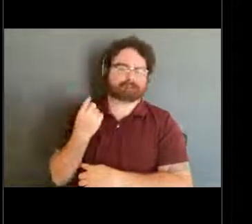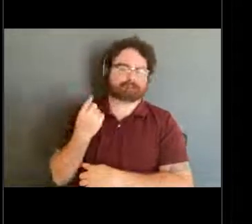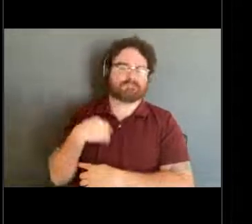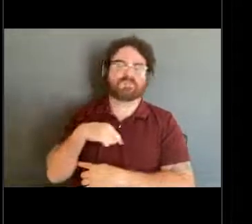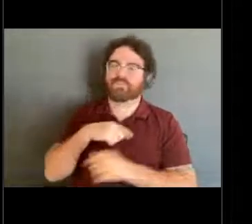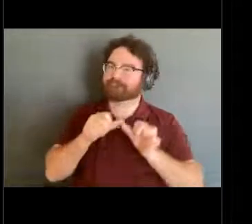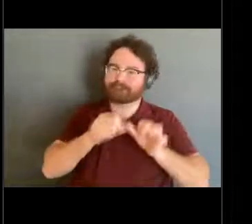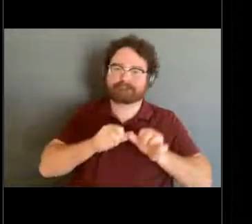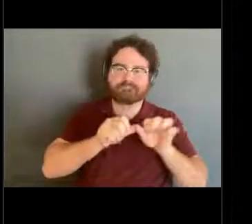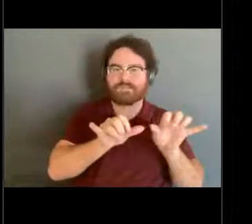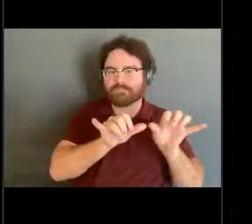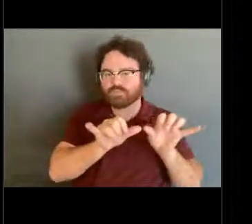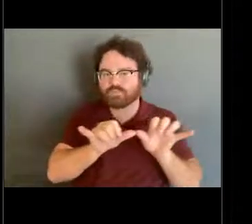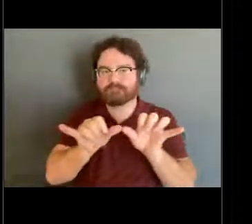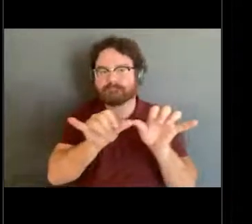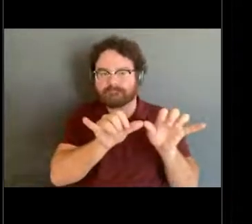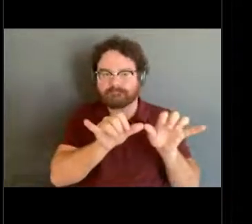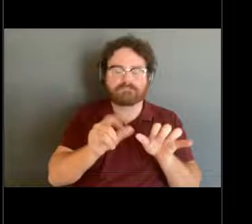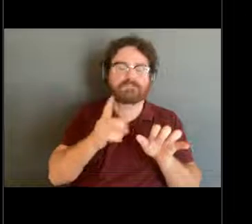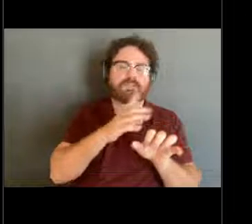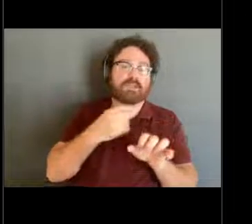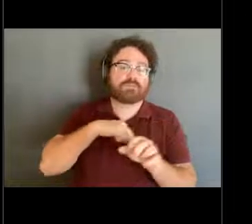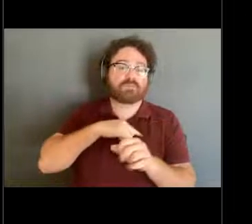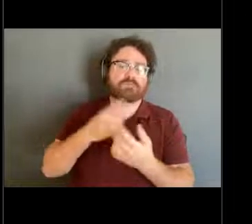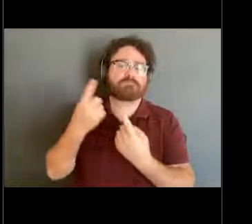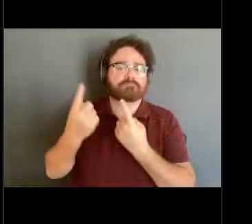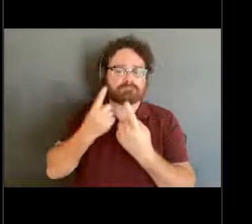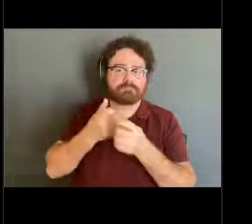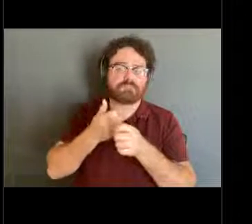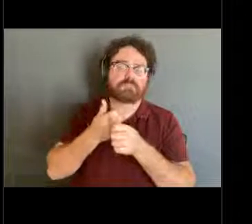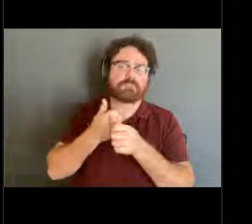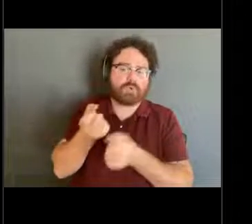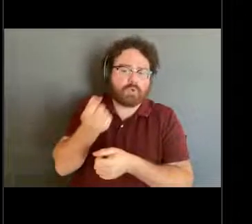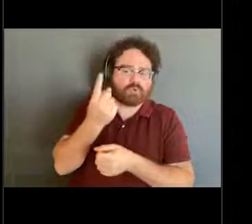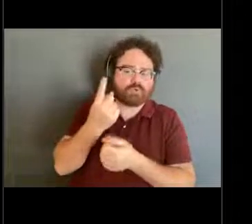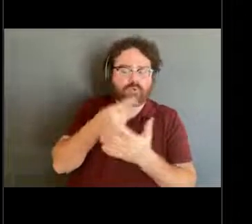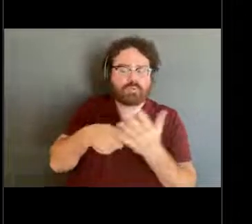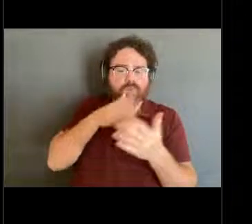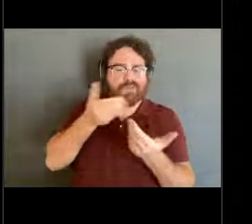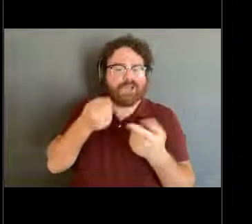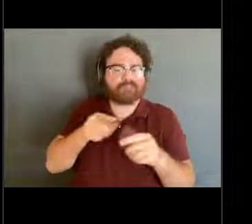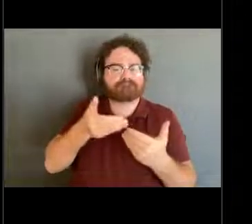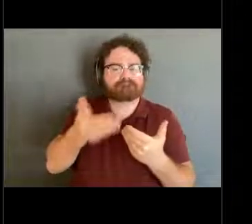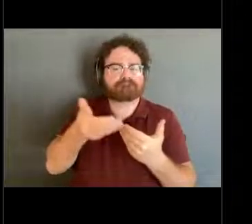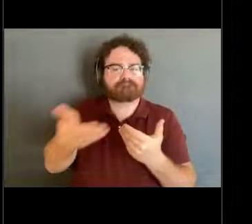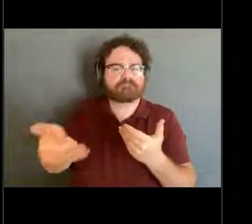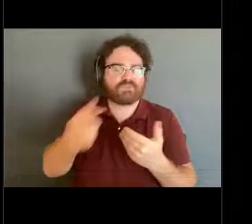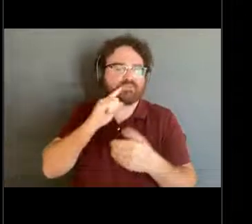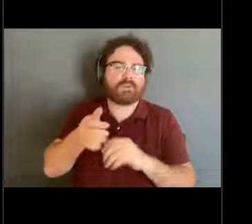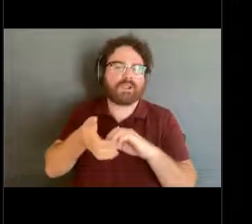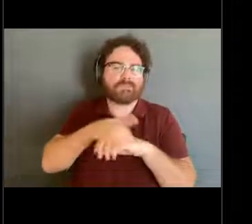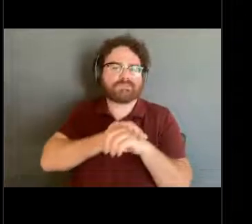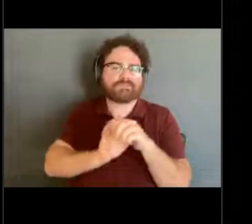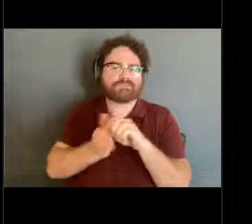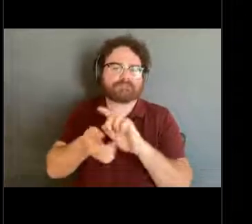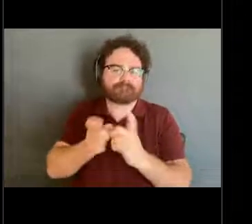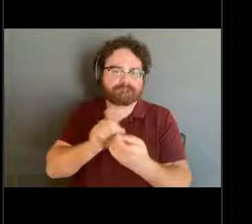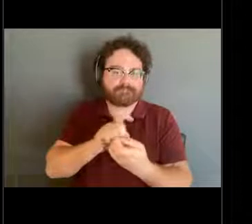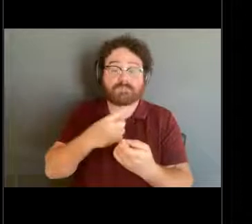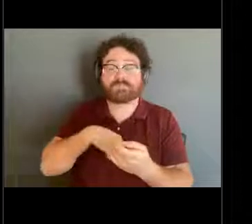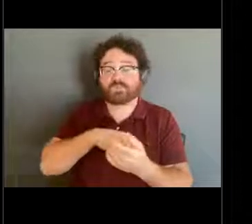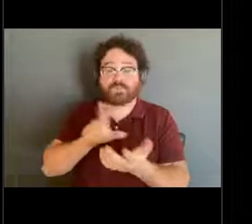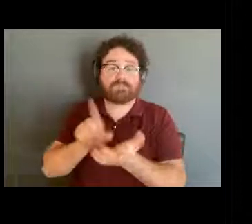by accounting for natural atmospheric changes, we published a follow-up study, also appearing in Nature, in which we document a dramatic decline